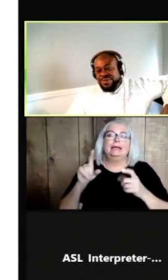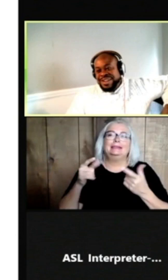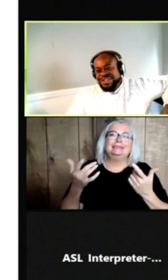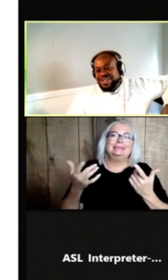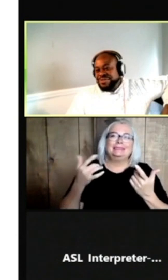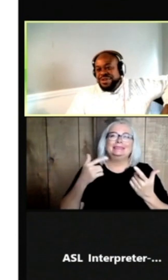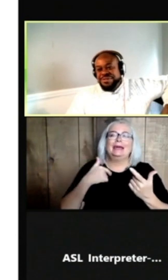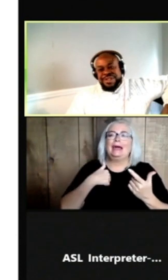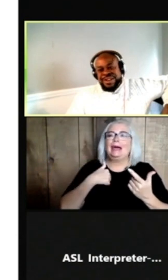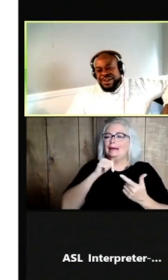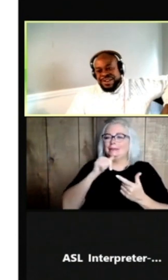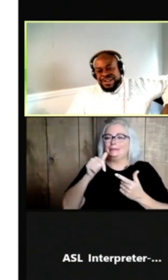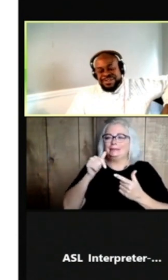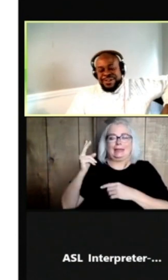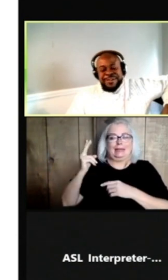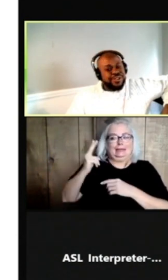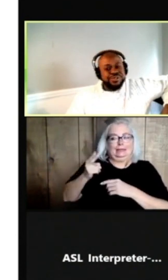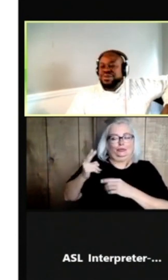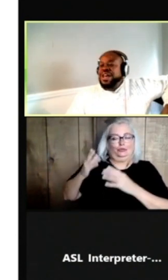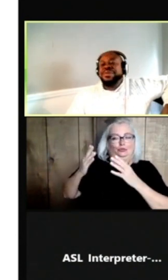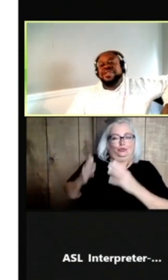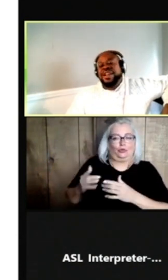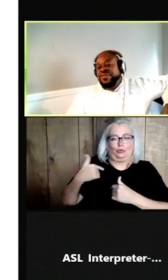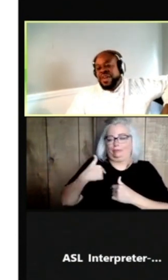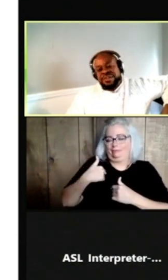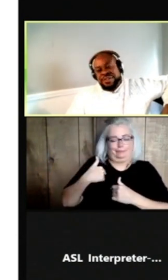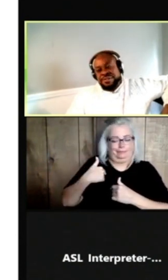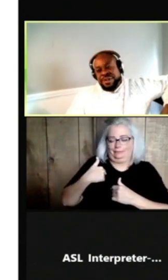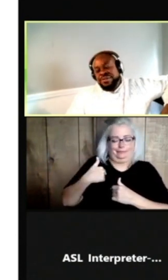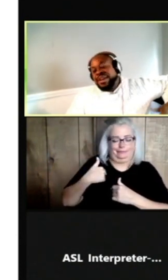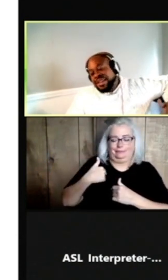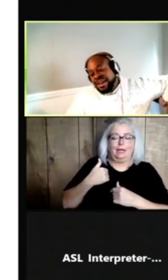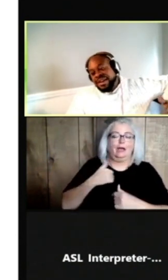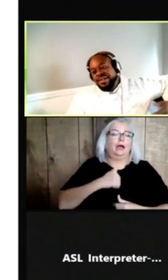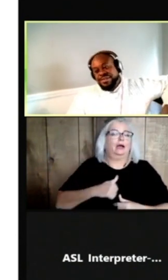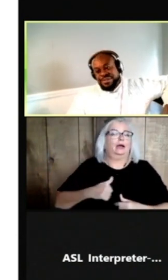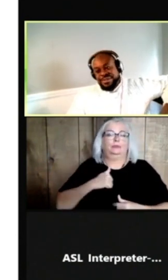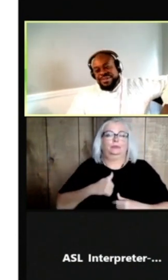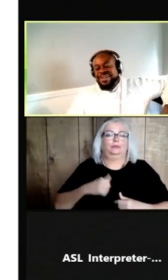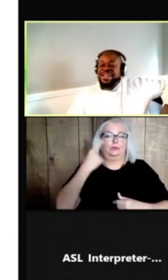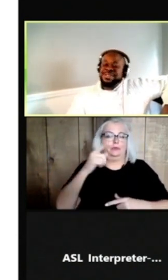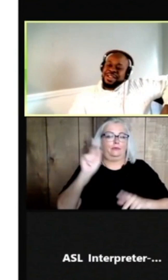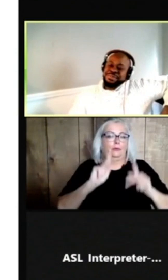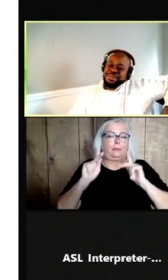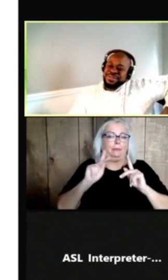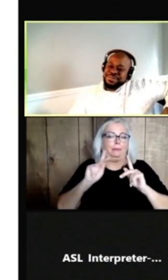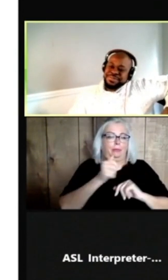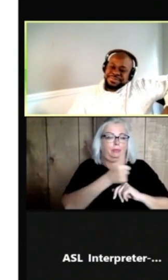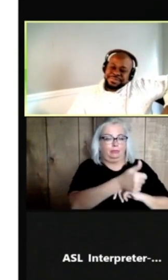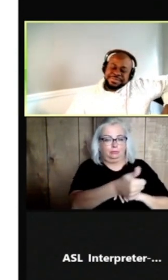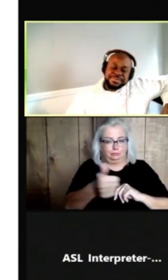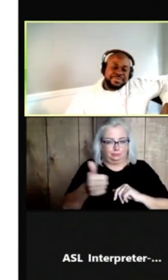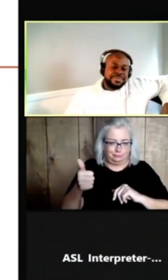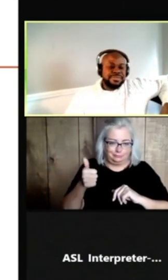and the historian adjacent people in the audience. This will not be satisfactory, but I want to hit the high notes. Next slide,